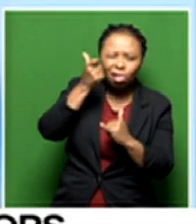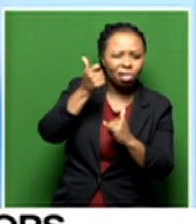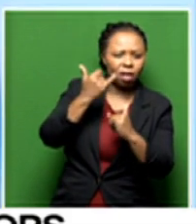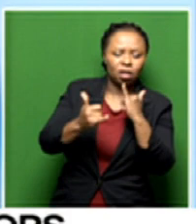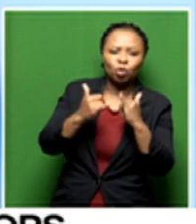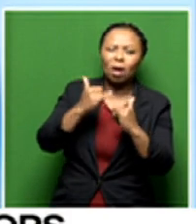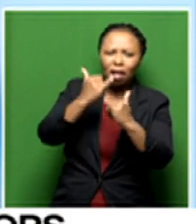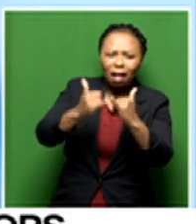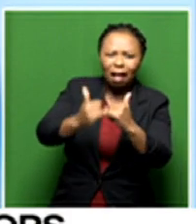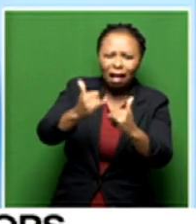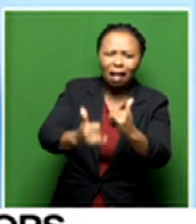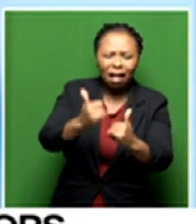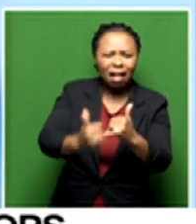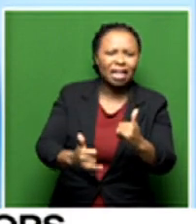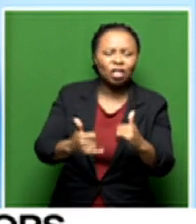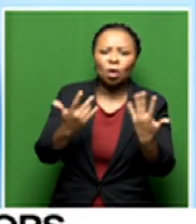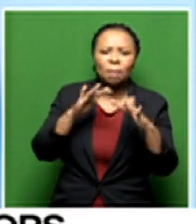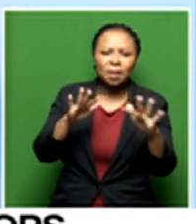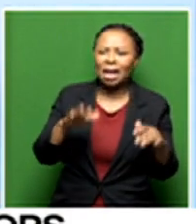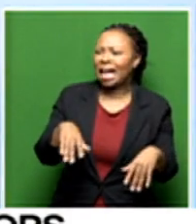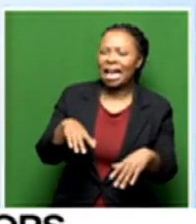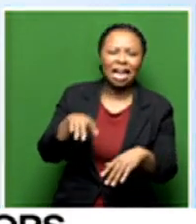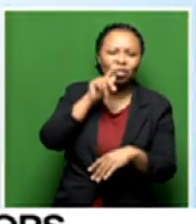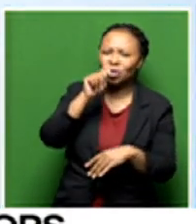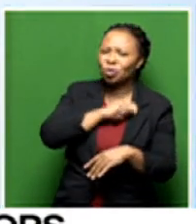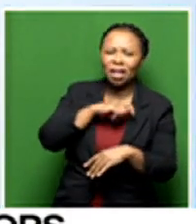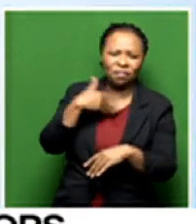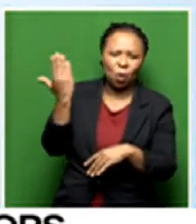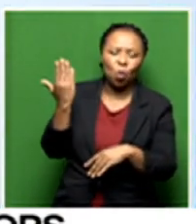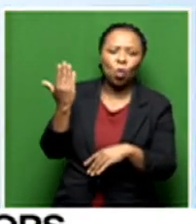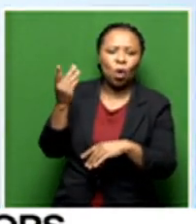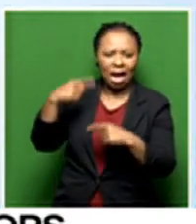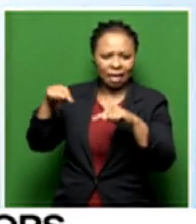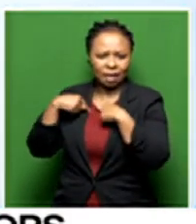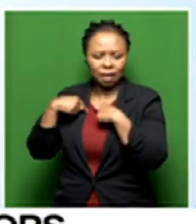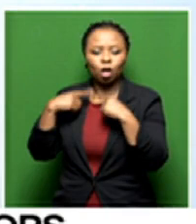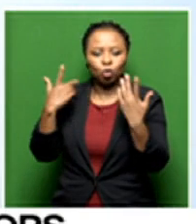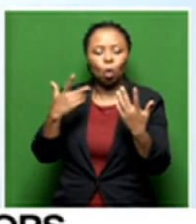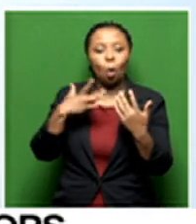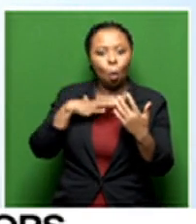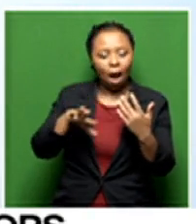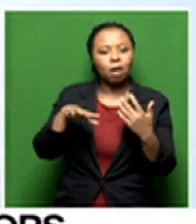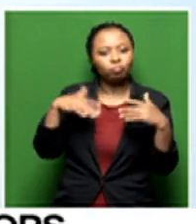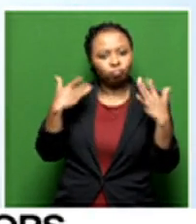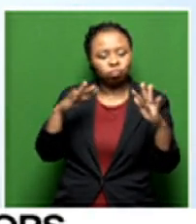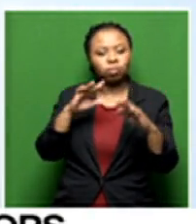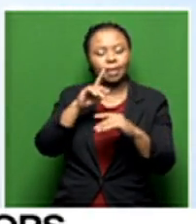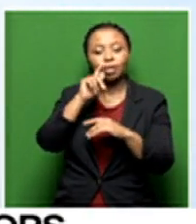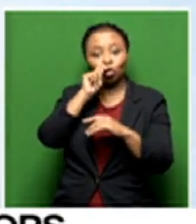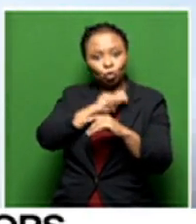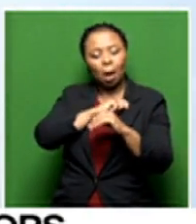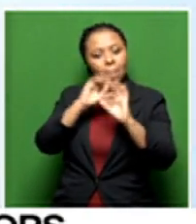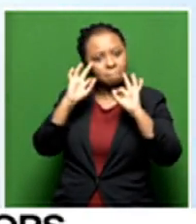many glitches where people won't even trust the brand. So we're trying to build a powerful and most trusted brand,